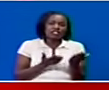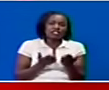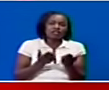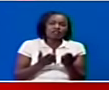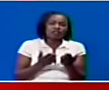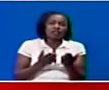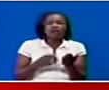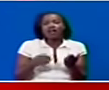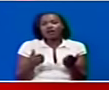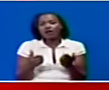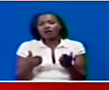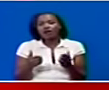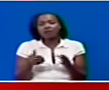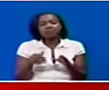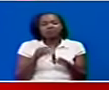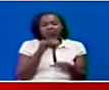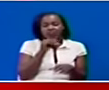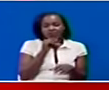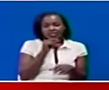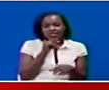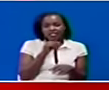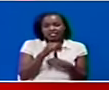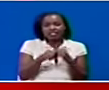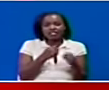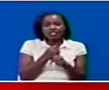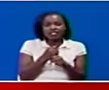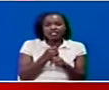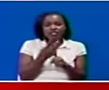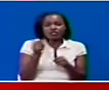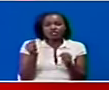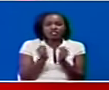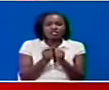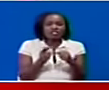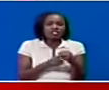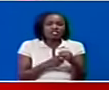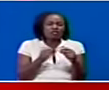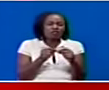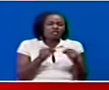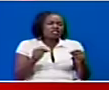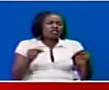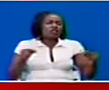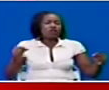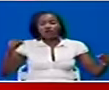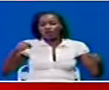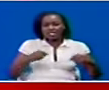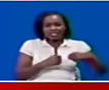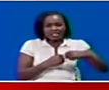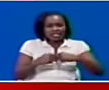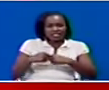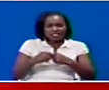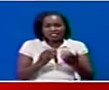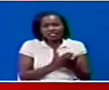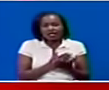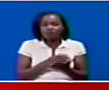men. The year 2016 has been long, challenging in some